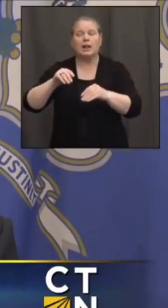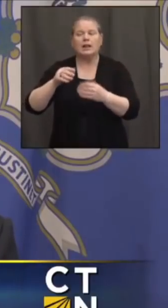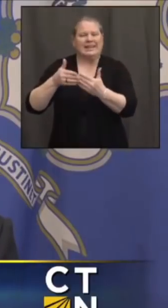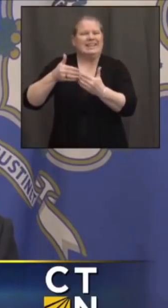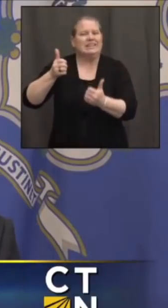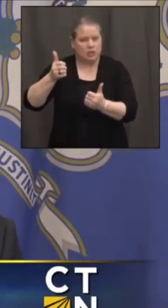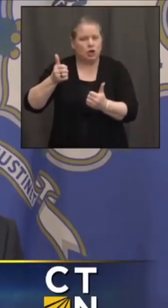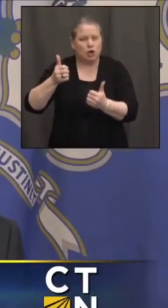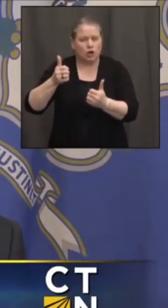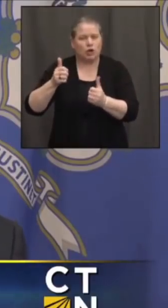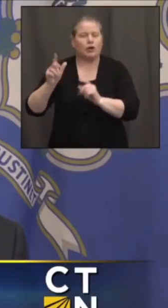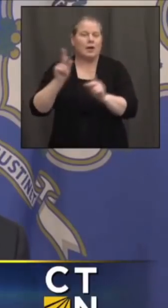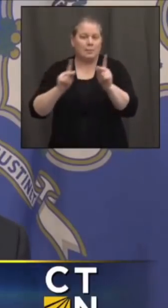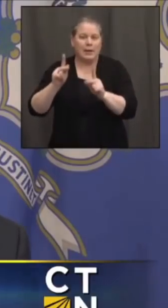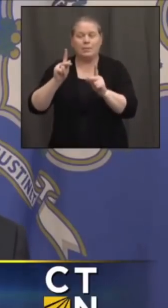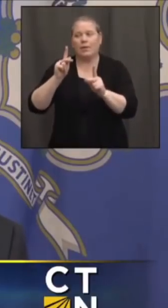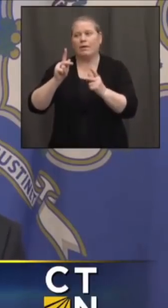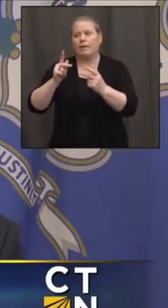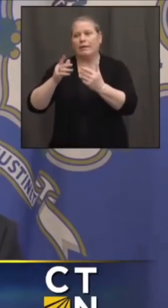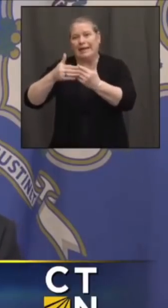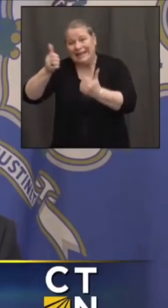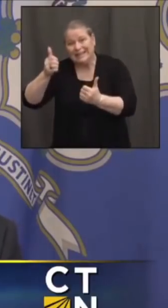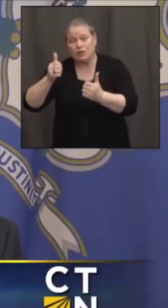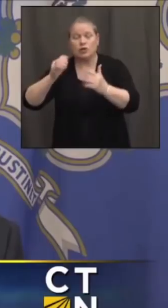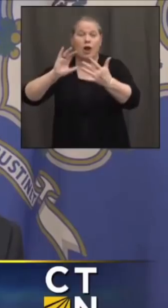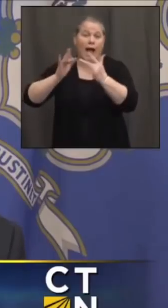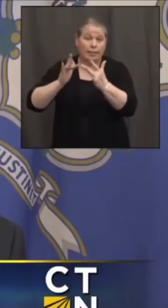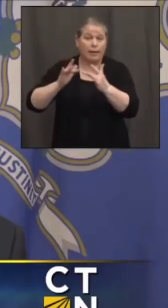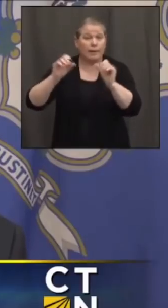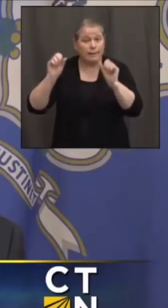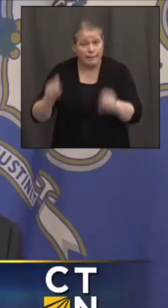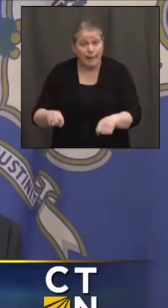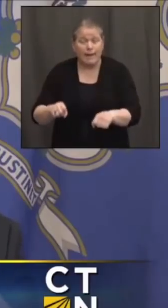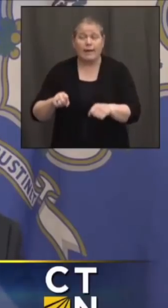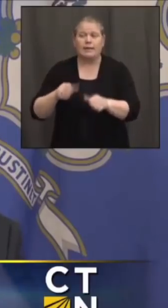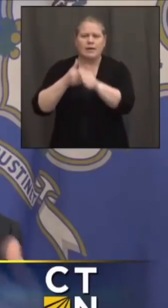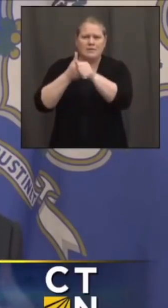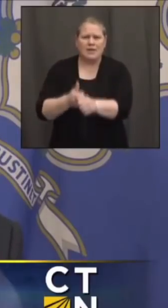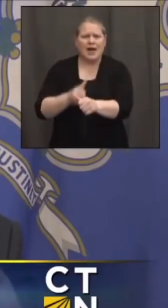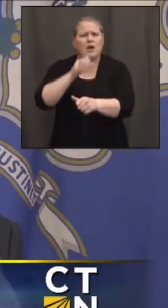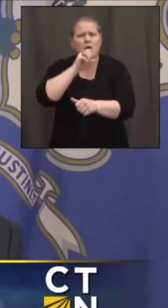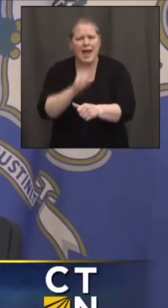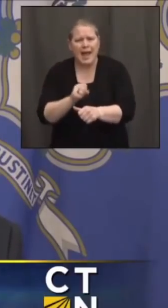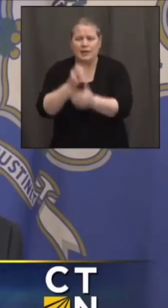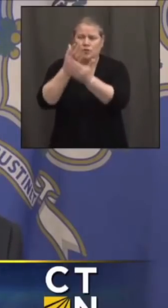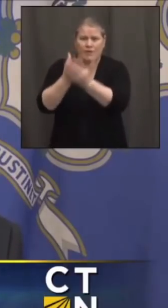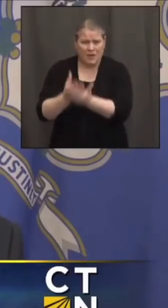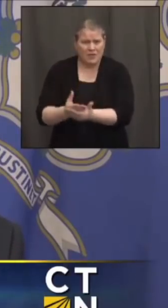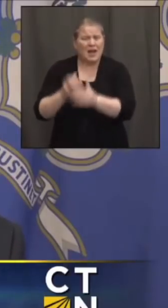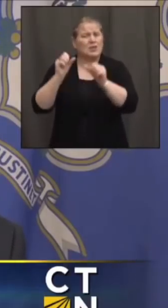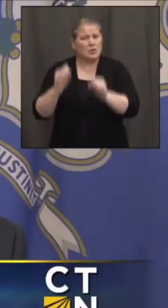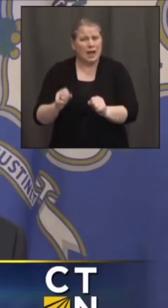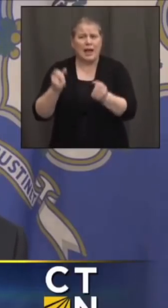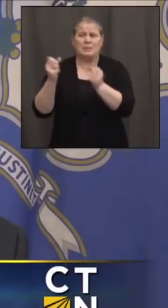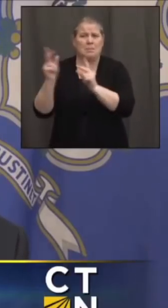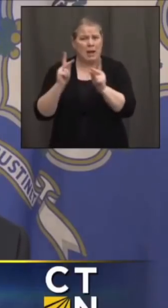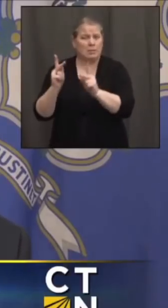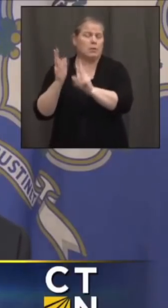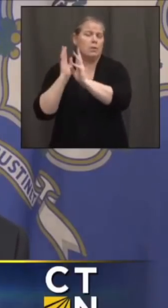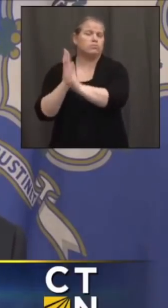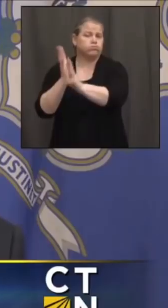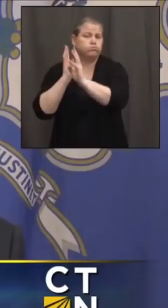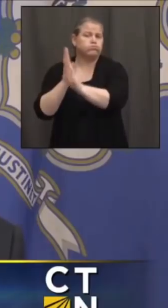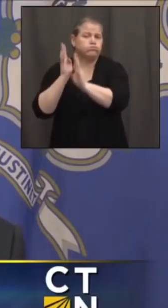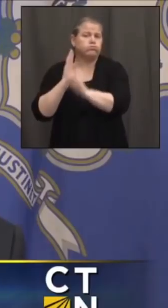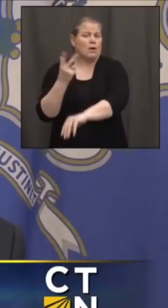do, easier for folks to do online, easier to do based upon age, easy to verify, get a lot of people vaccinated quickly, especially